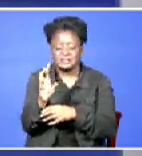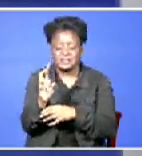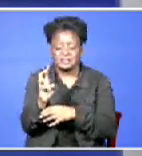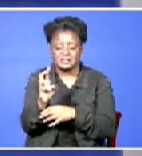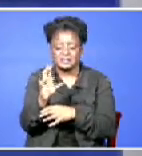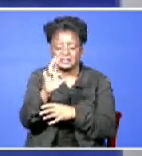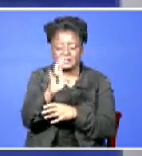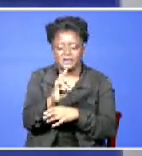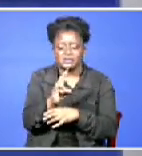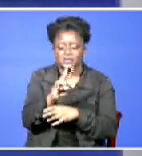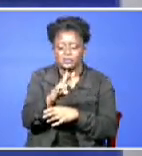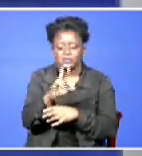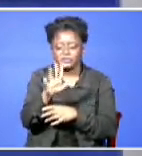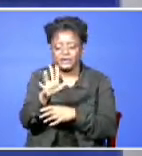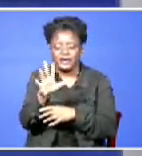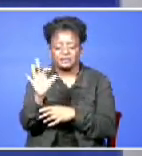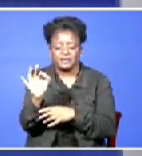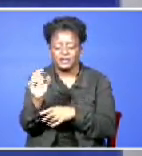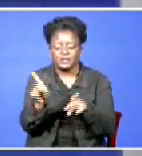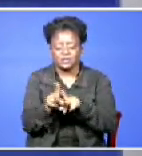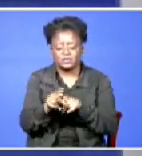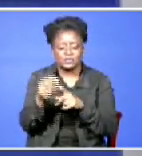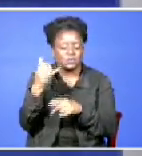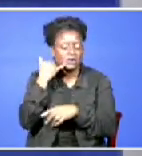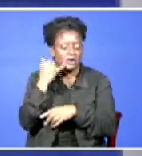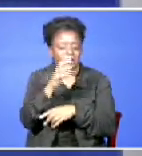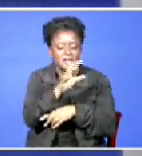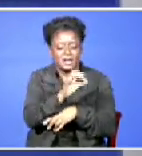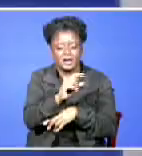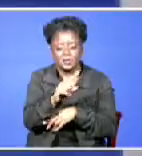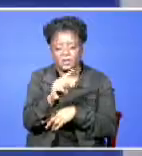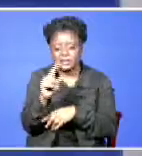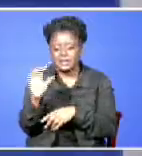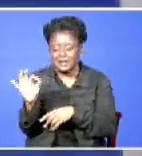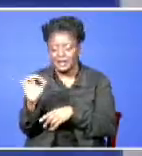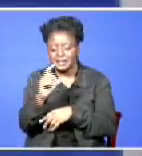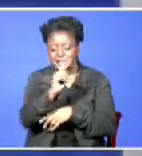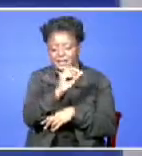367-2569. You can also call 919-911 or your nearest police station.